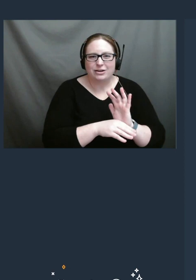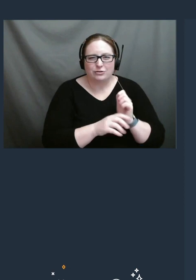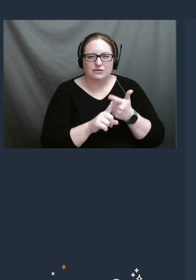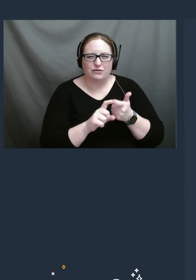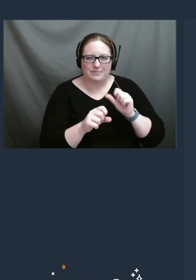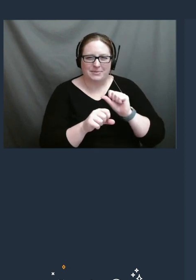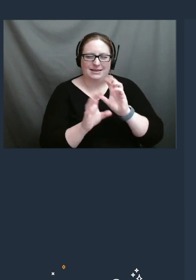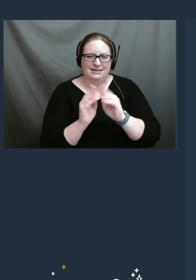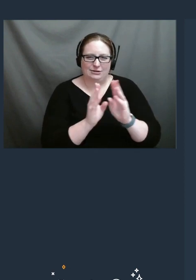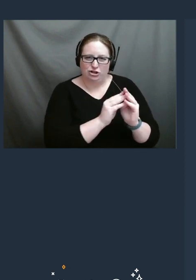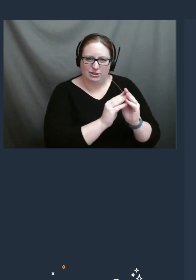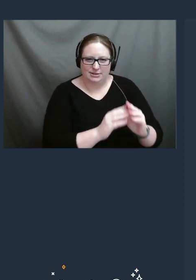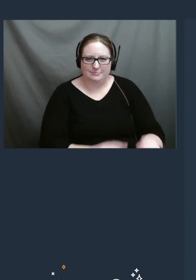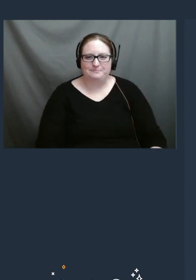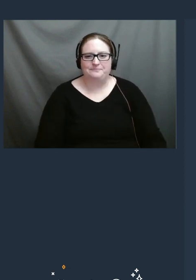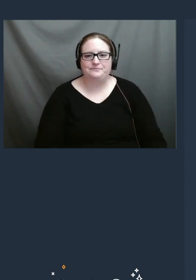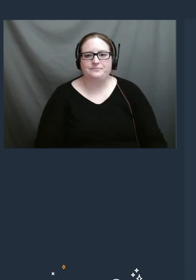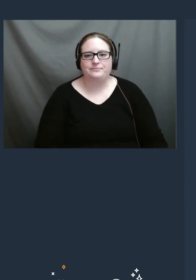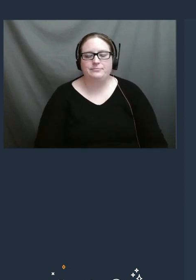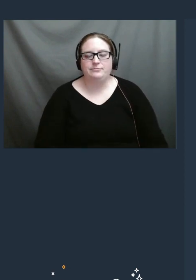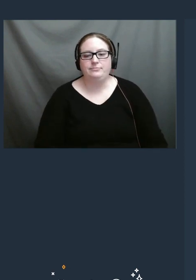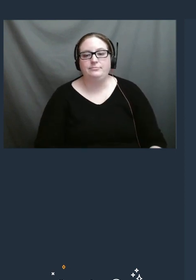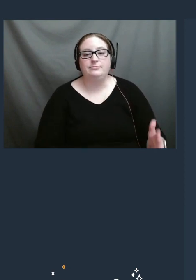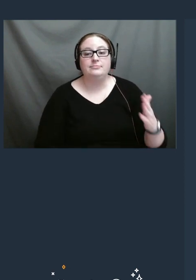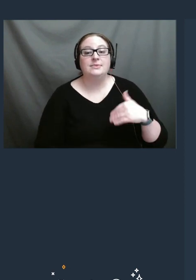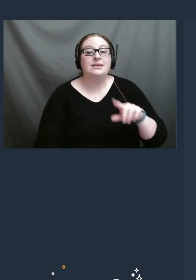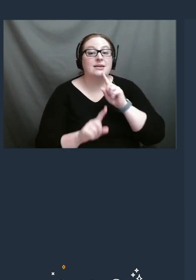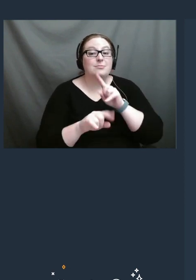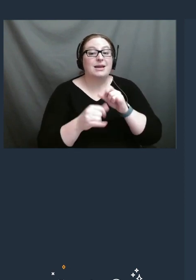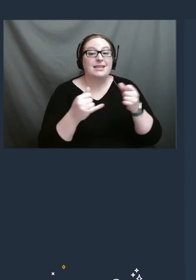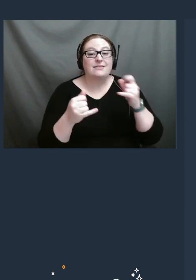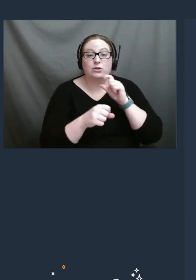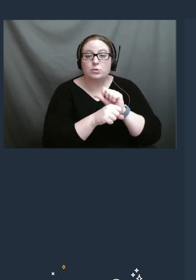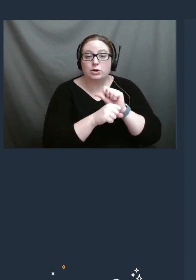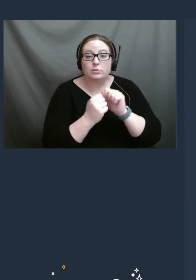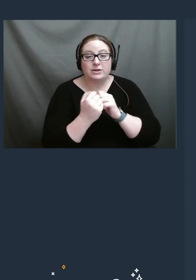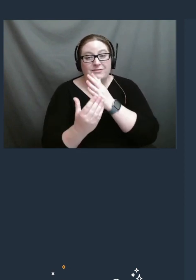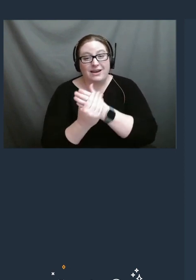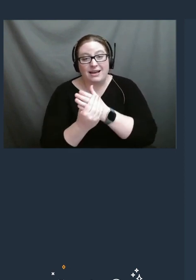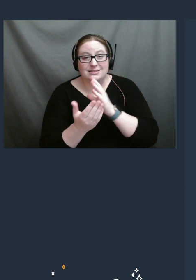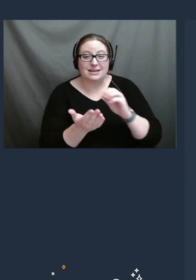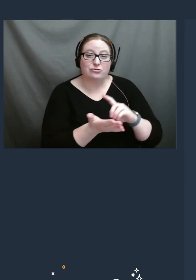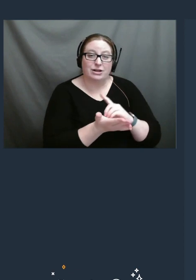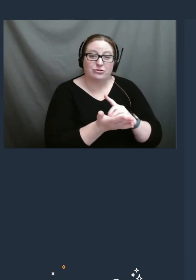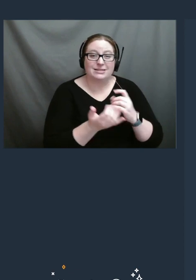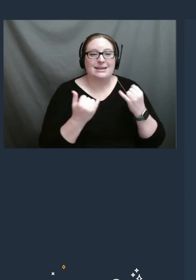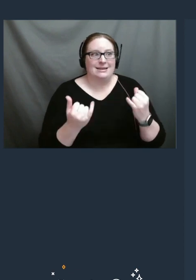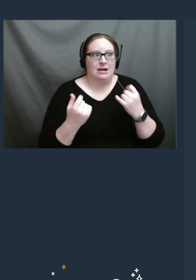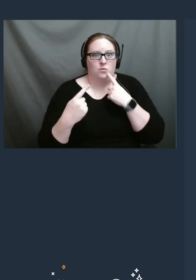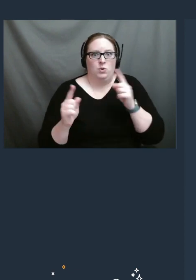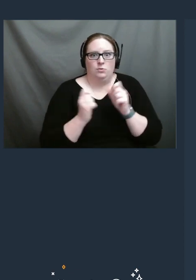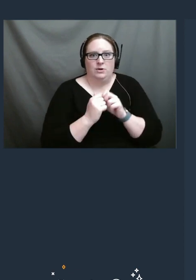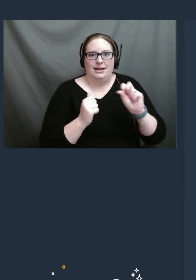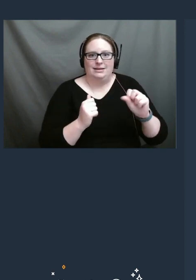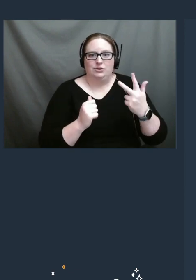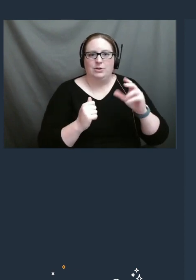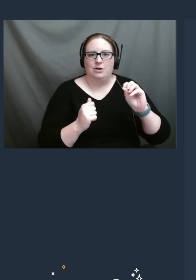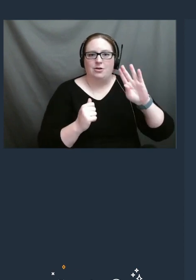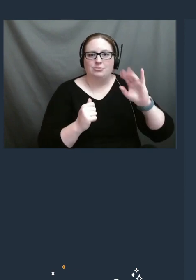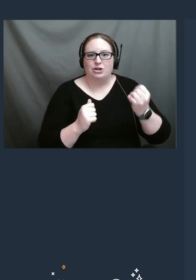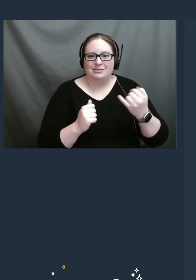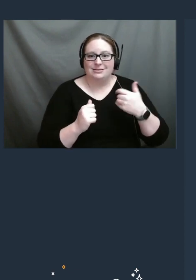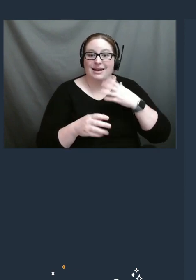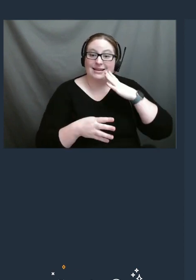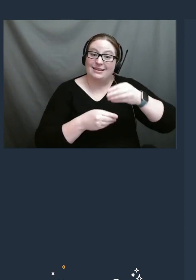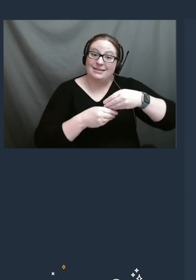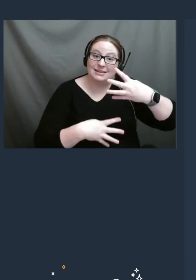of the usual Linux command line tools for working with files and directories now work with my S3 objects. I can list them to see